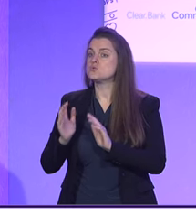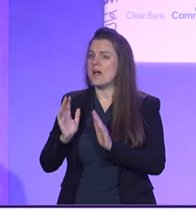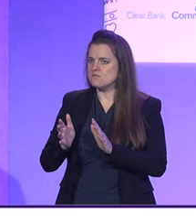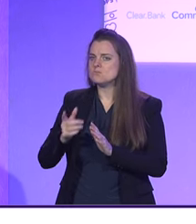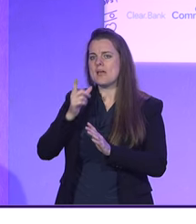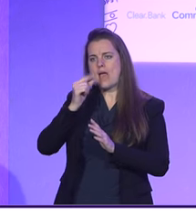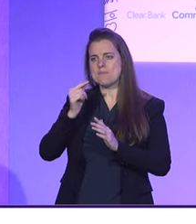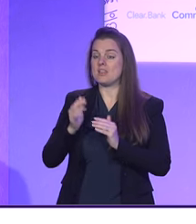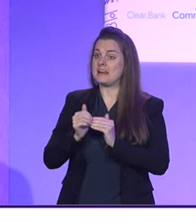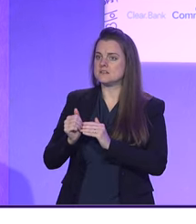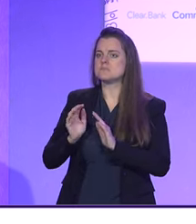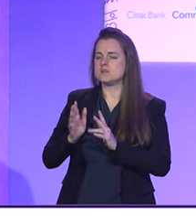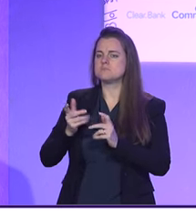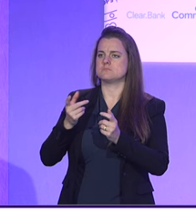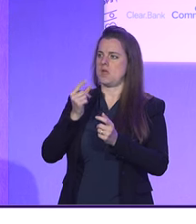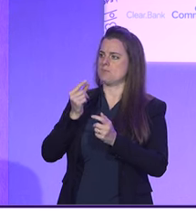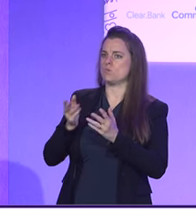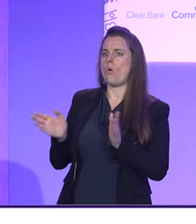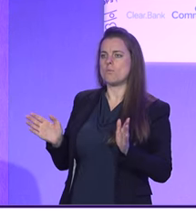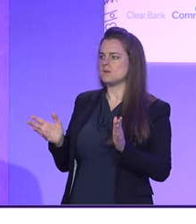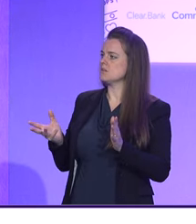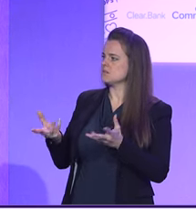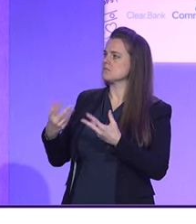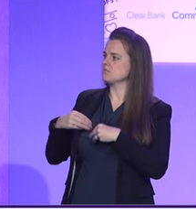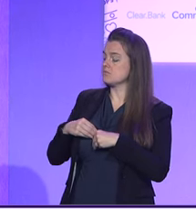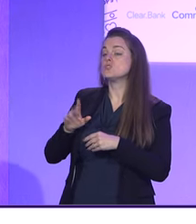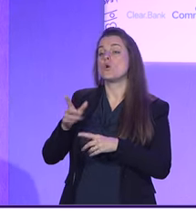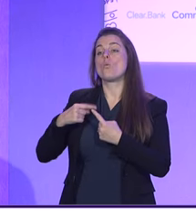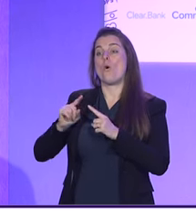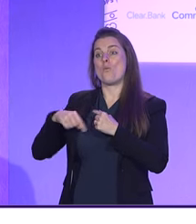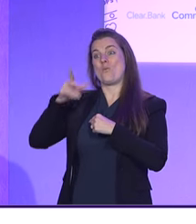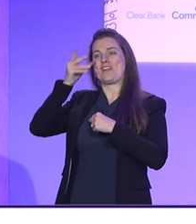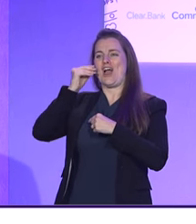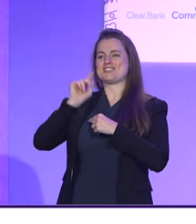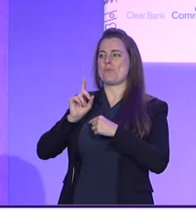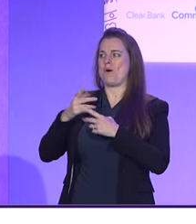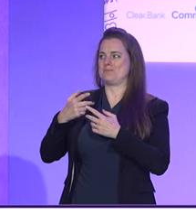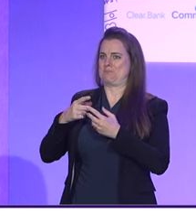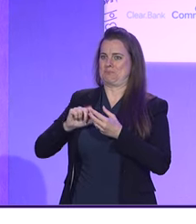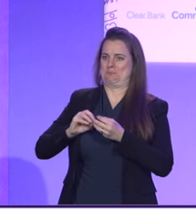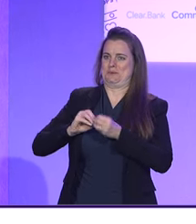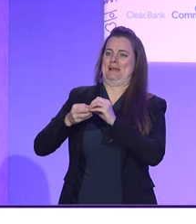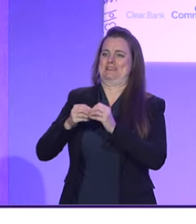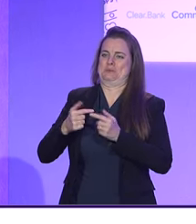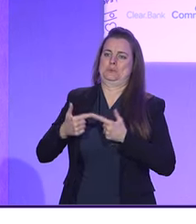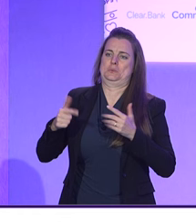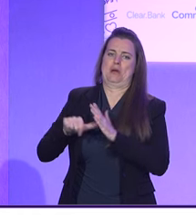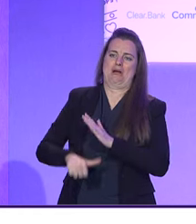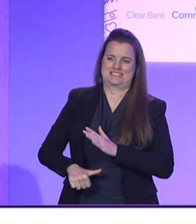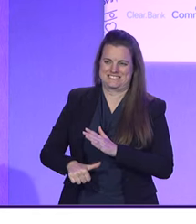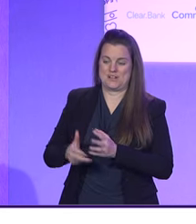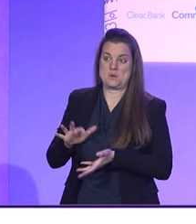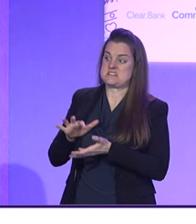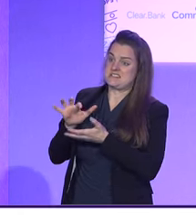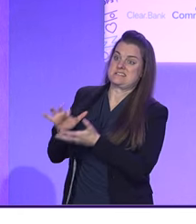got wrong with our training at the start was we made stuff too hard. We gave people too much to do, and they really struggled.